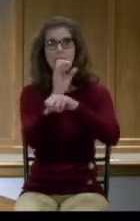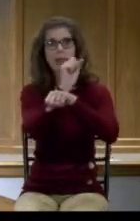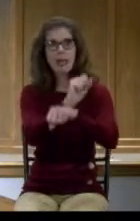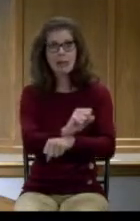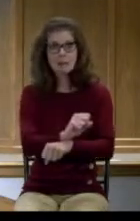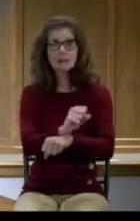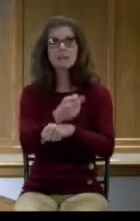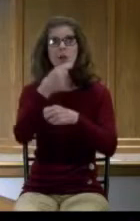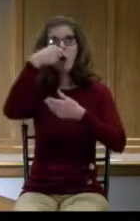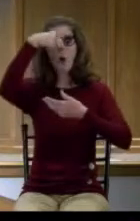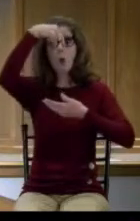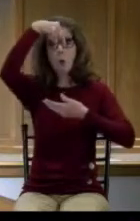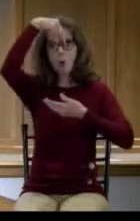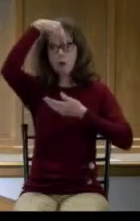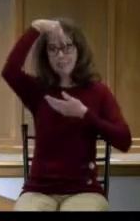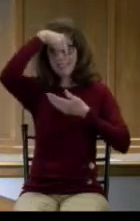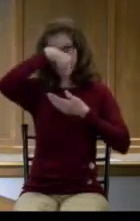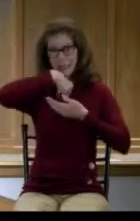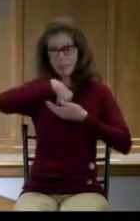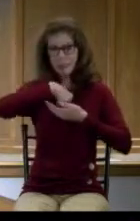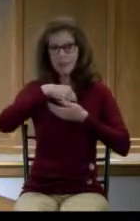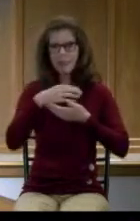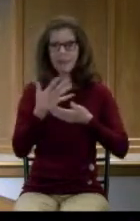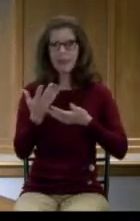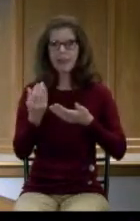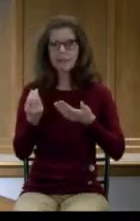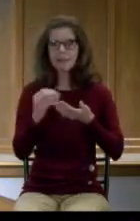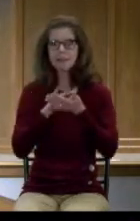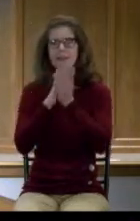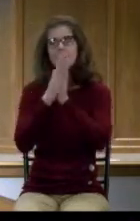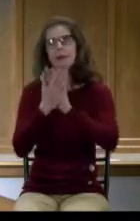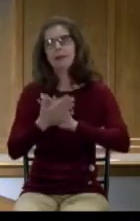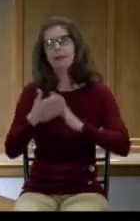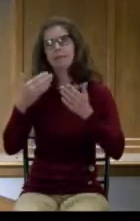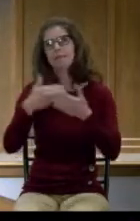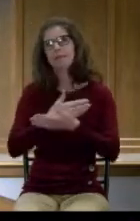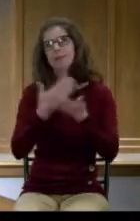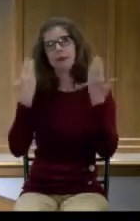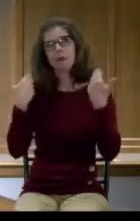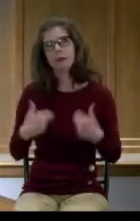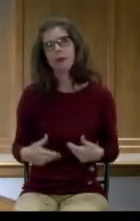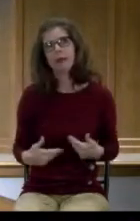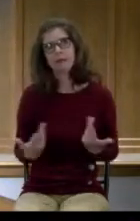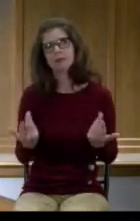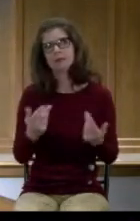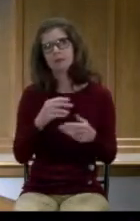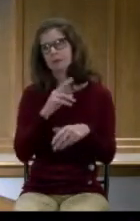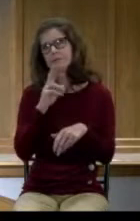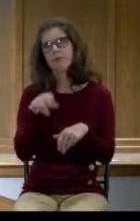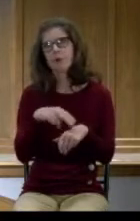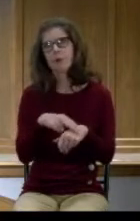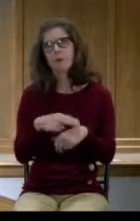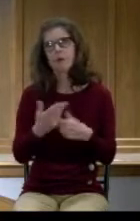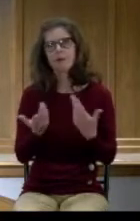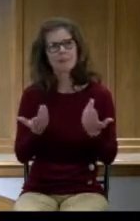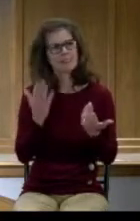brain that the new habit is simply going to become the new normal? Will we